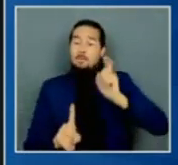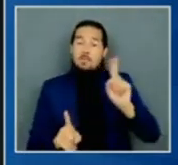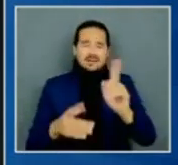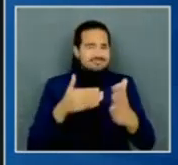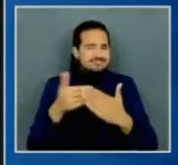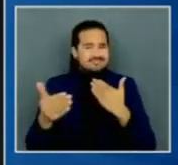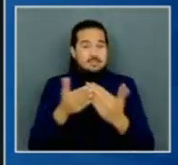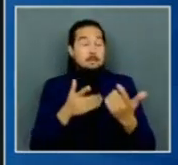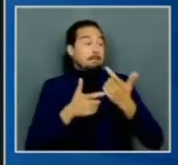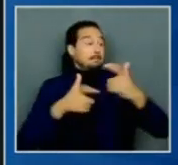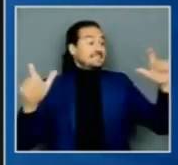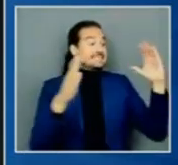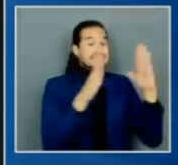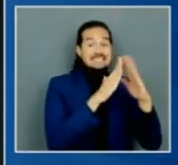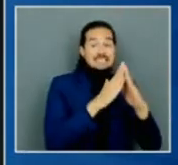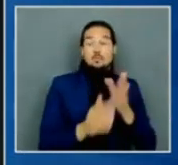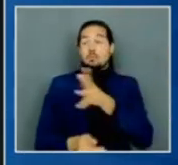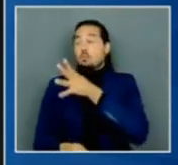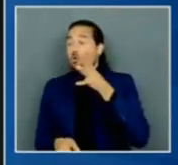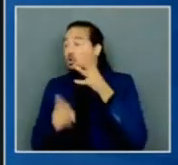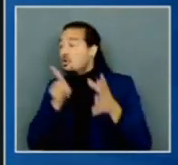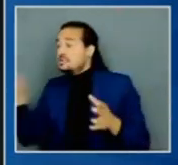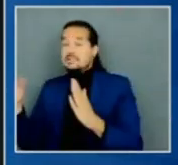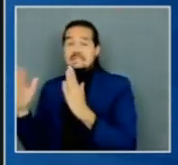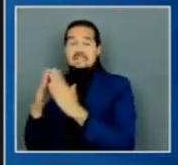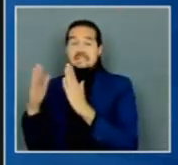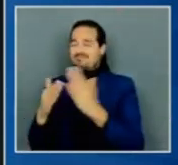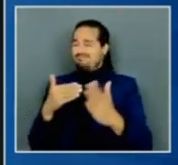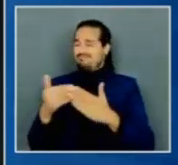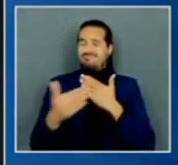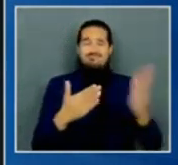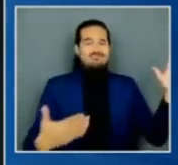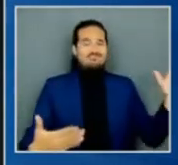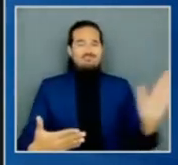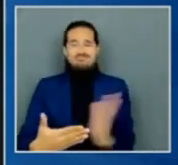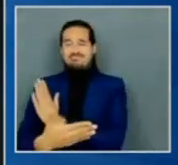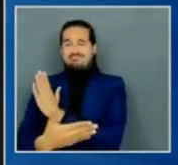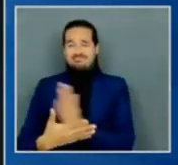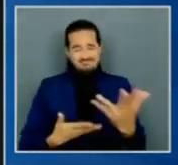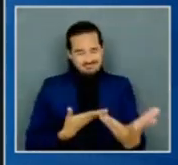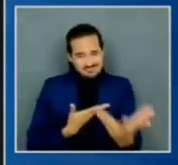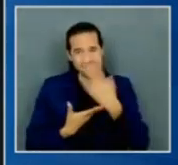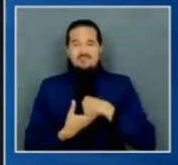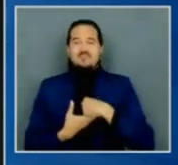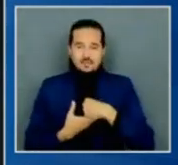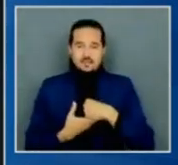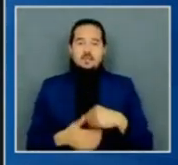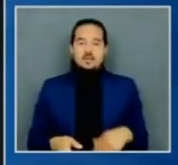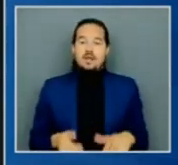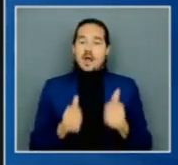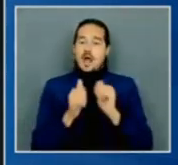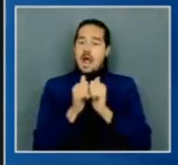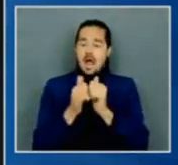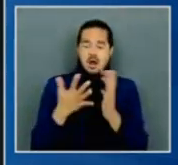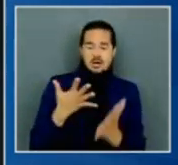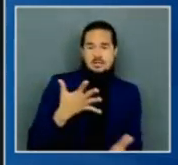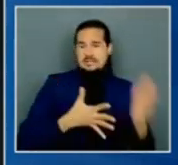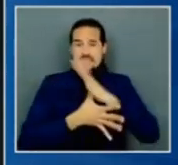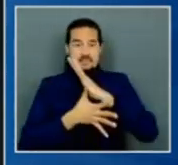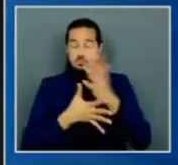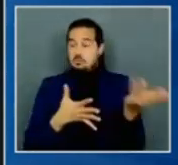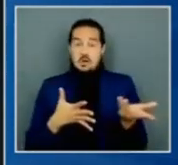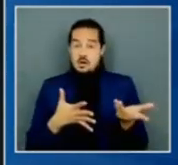live, whether it's in big cities, rural areas, or any place in between. One of the most important ways